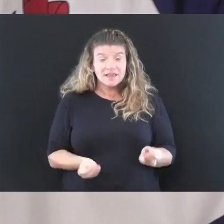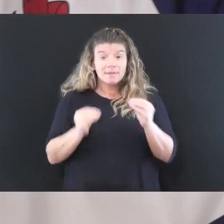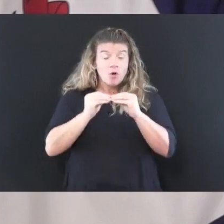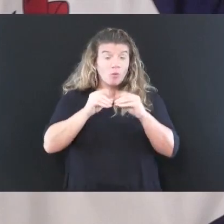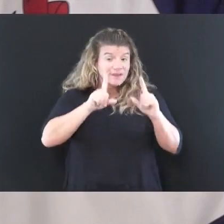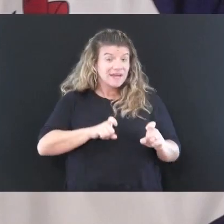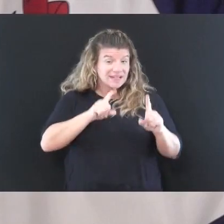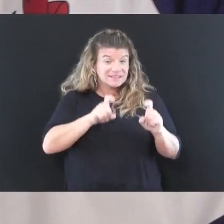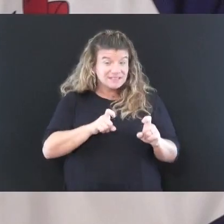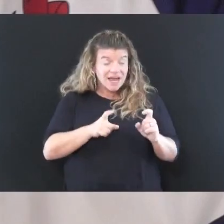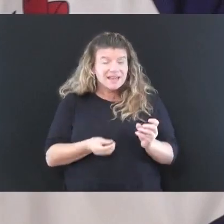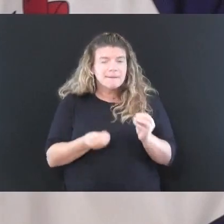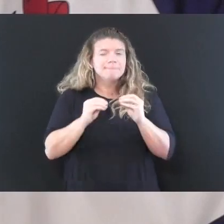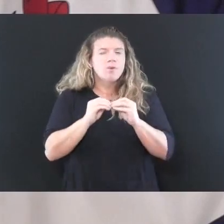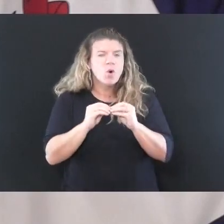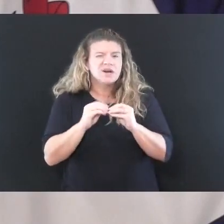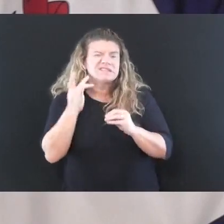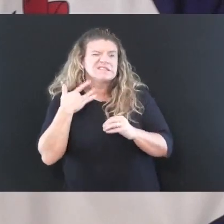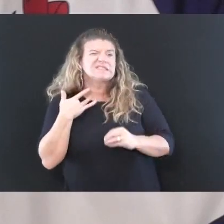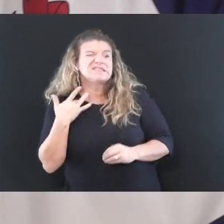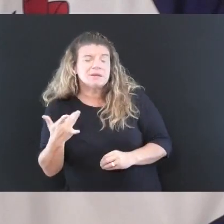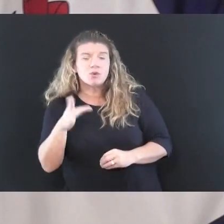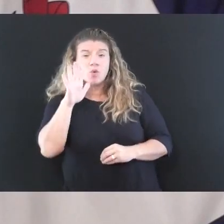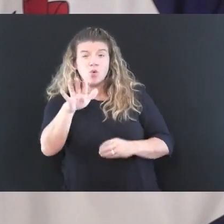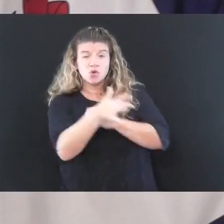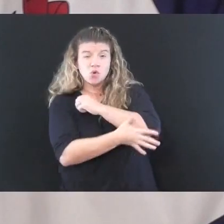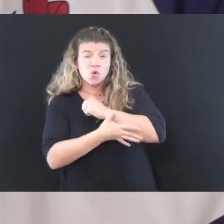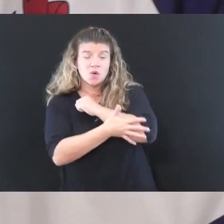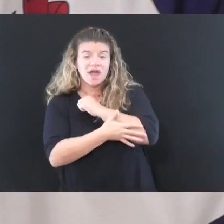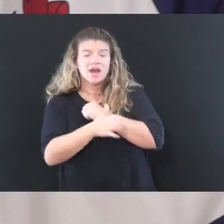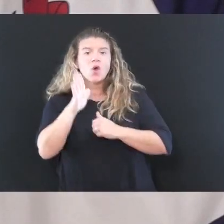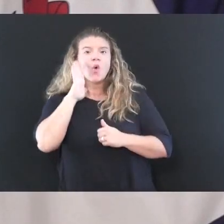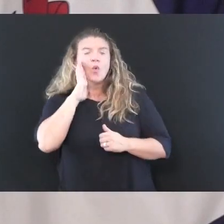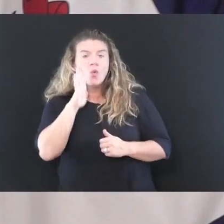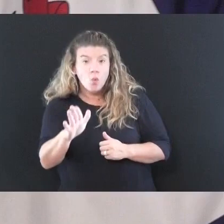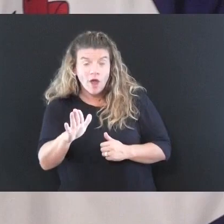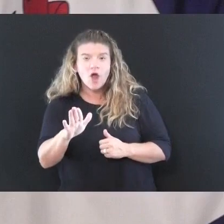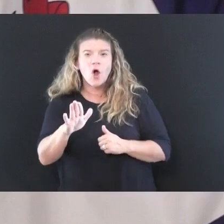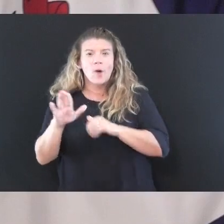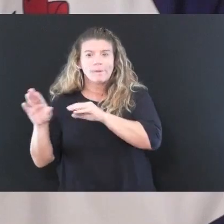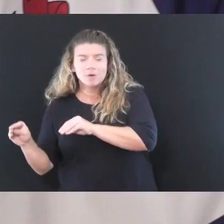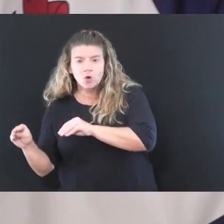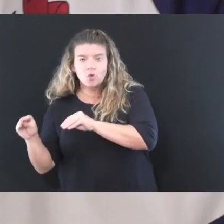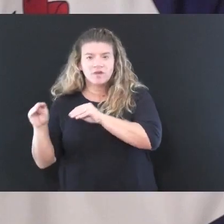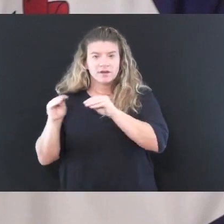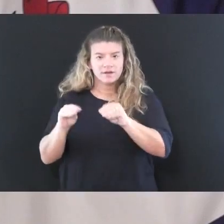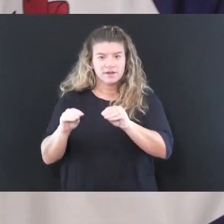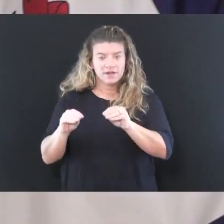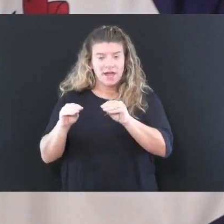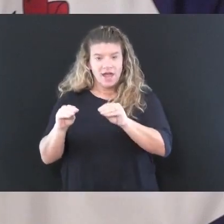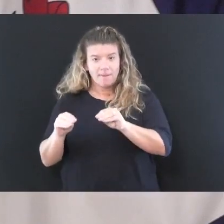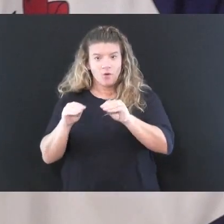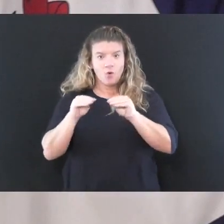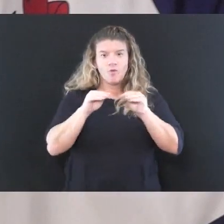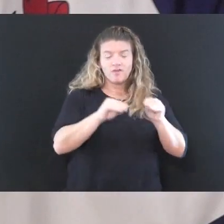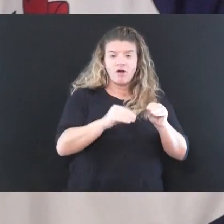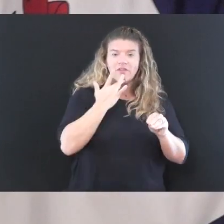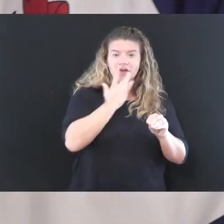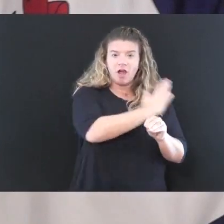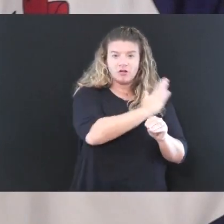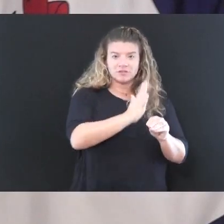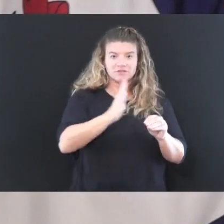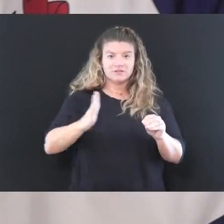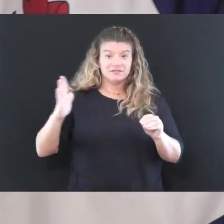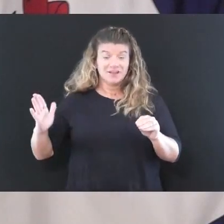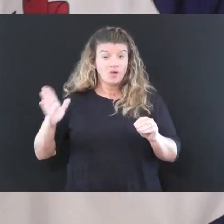the more likely your county is going to come out of the red or the orange, and the more